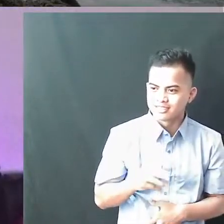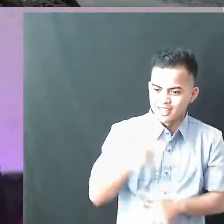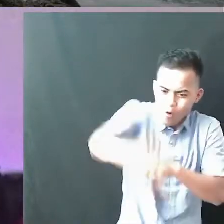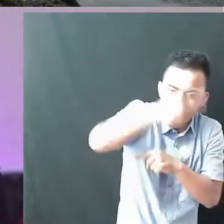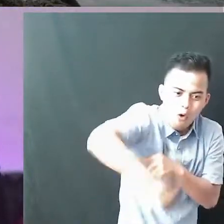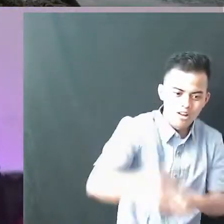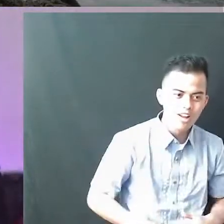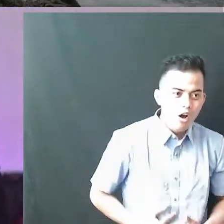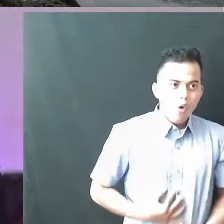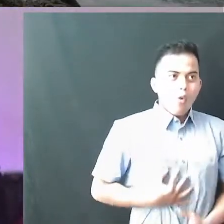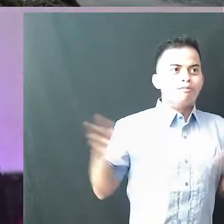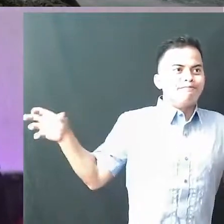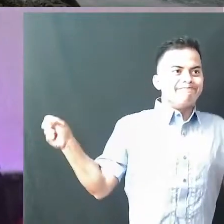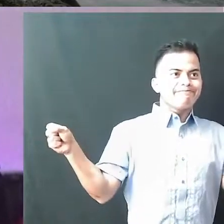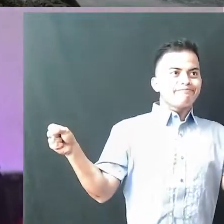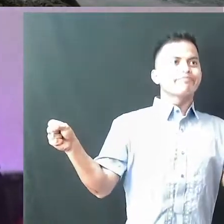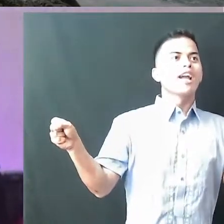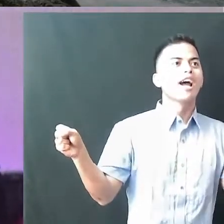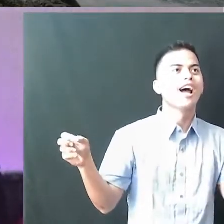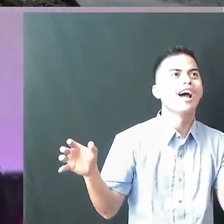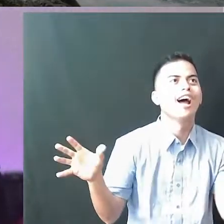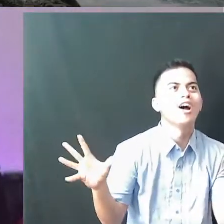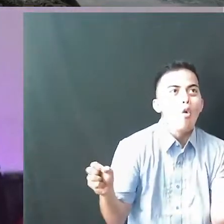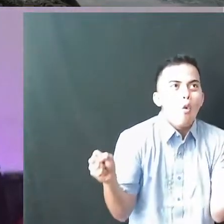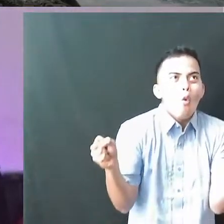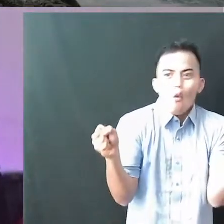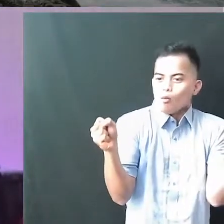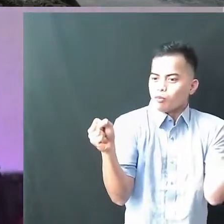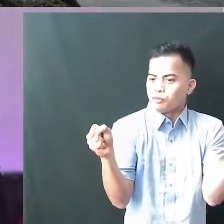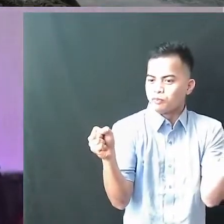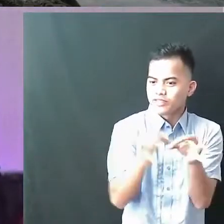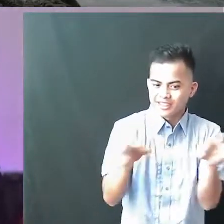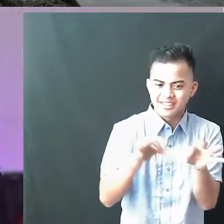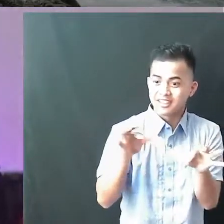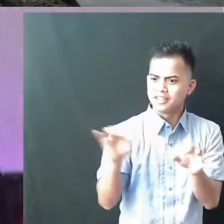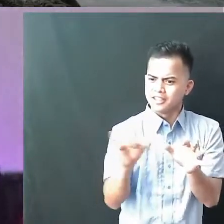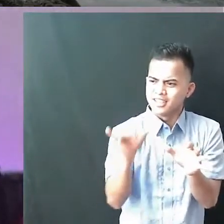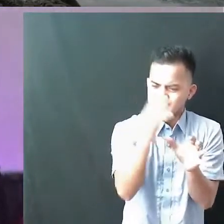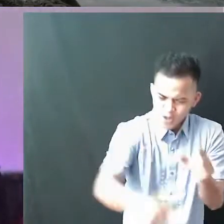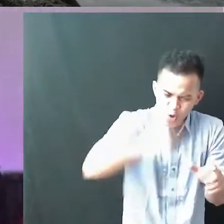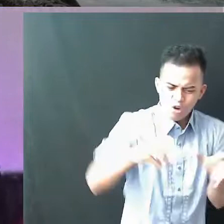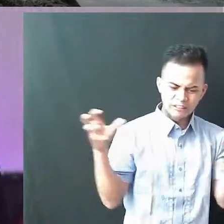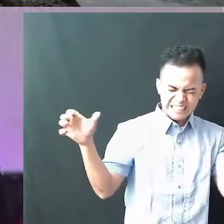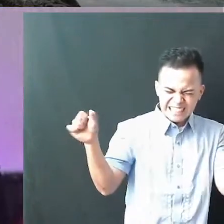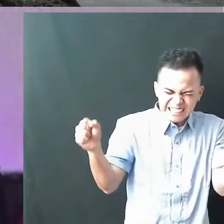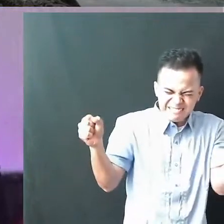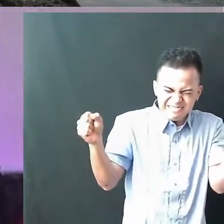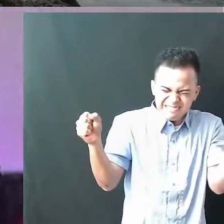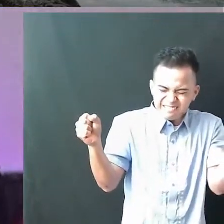fast, tight, secure, segurado. Don't let go. Or on a